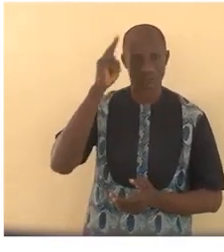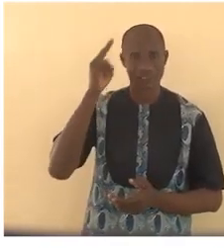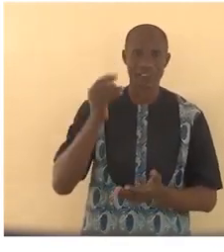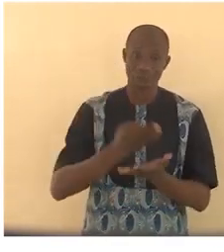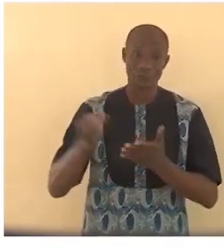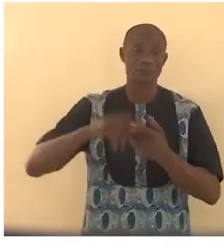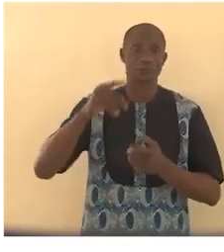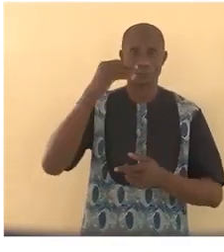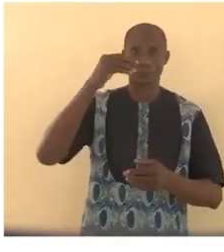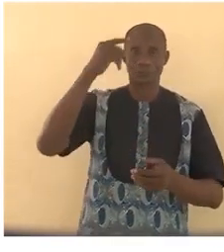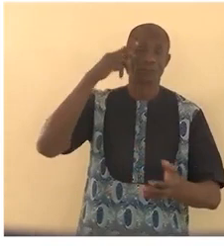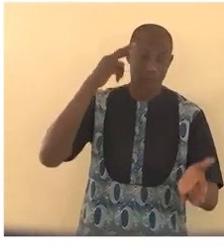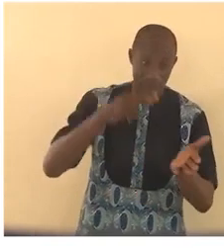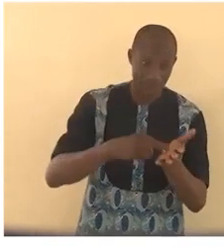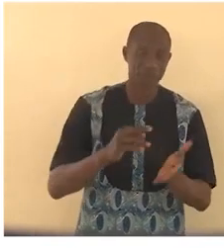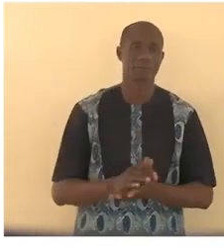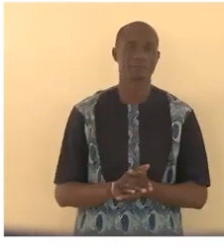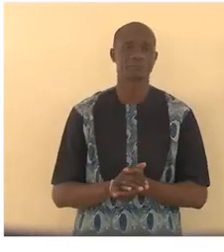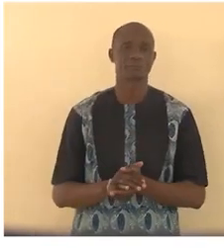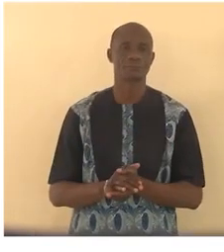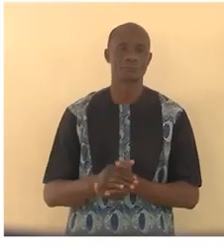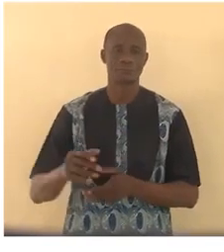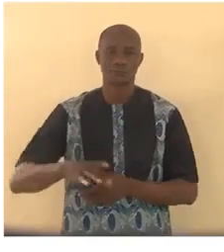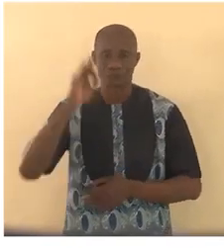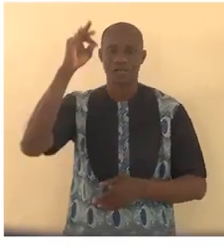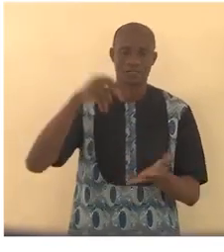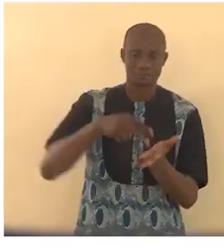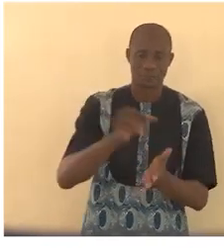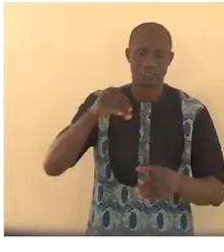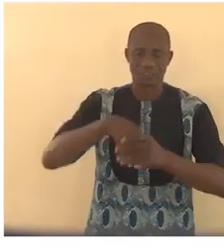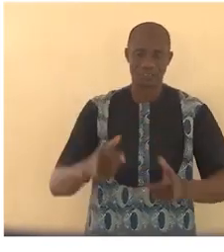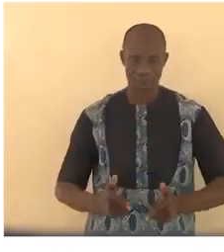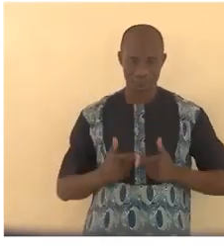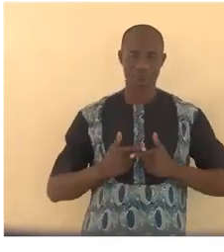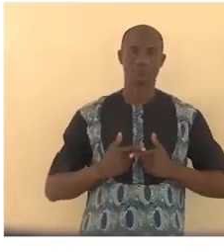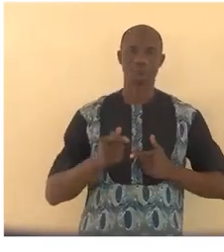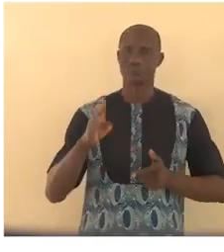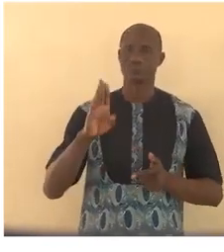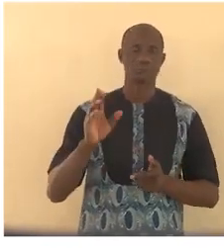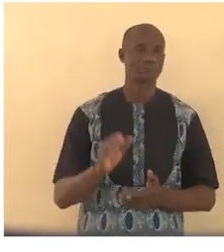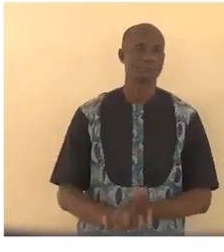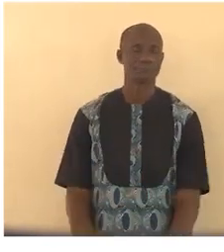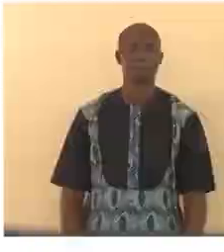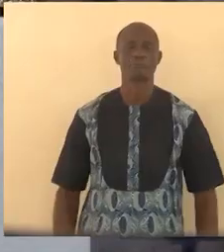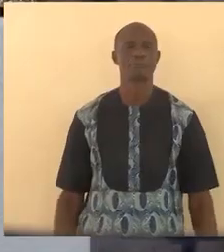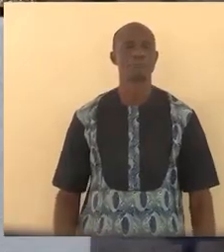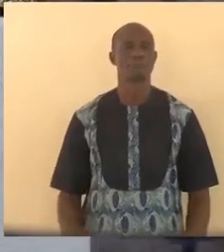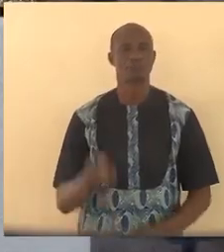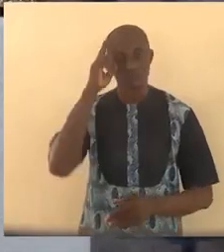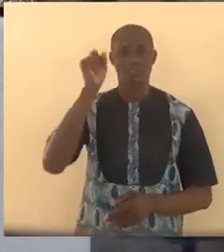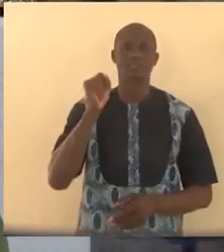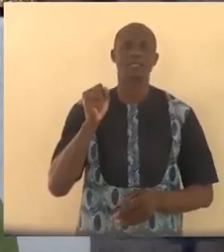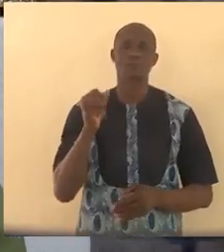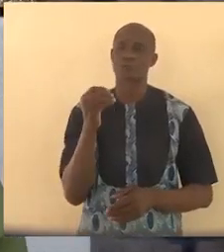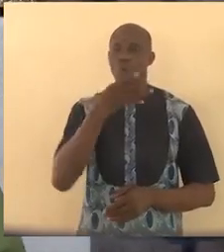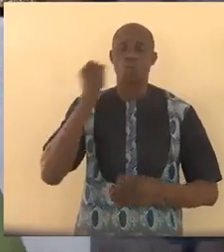security in material wealth. Six. He failed to recognize that no one separates alone. We find meaning in life only by reaching out. His